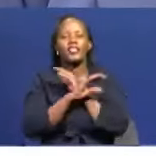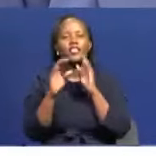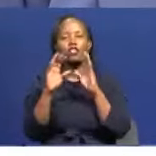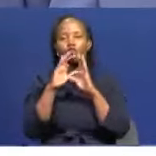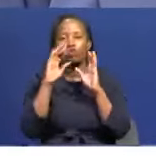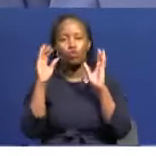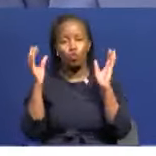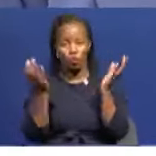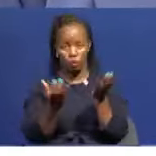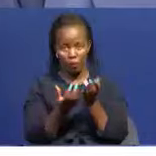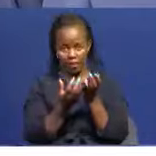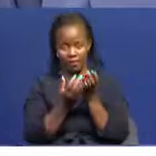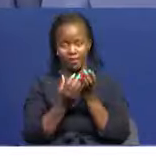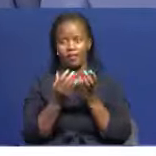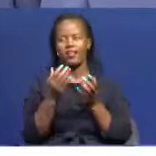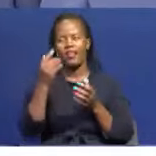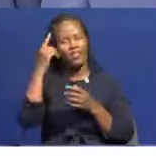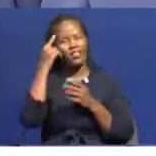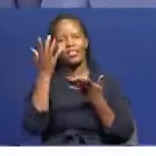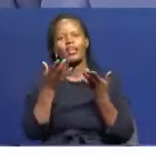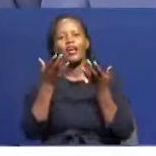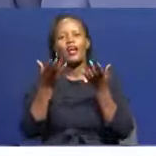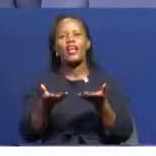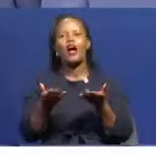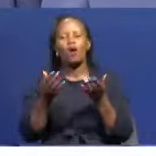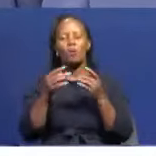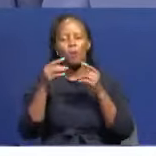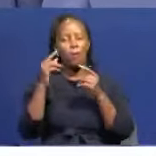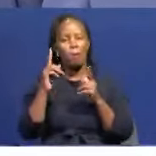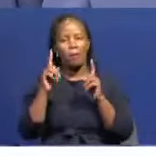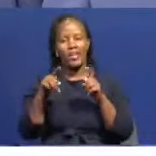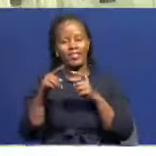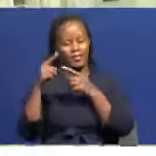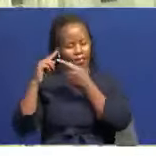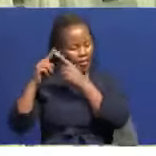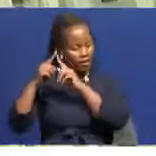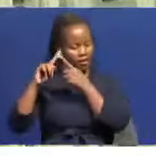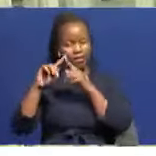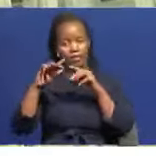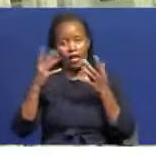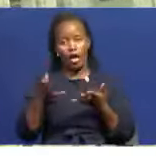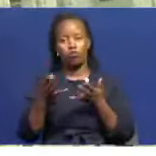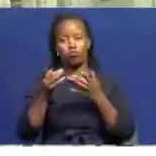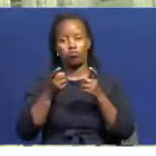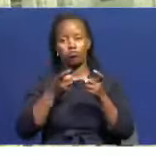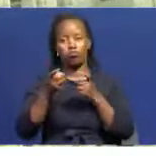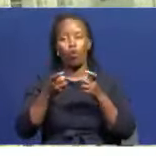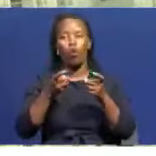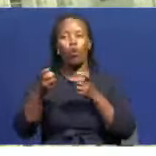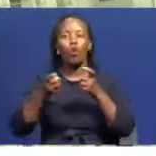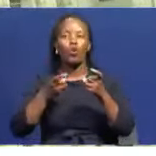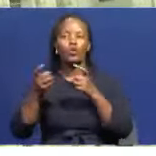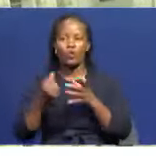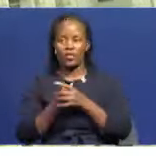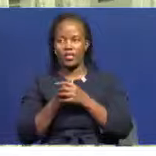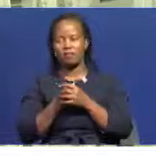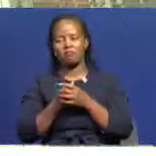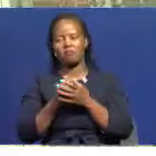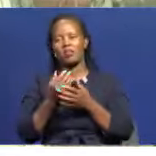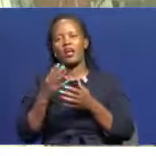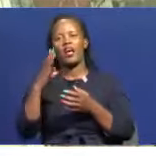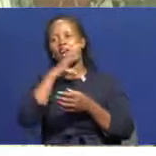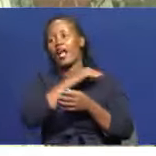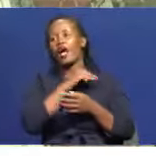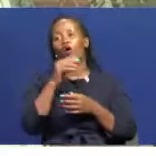I think the conversation is how we can now quickly mitigate. Stakeholders say apart from a lack of knowledge on